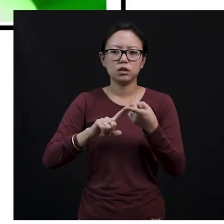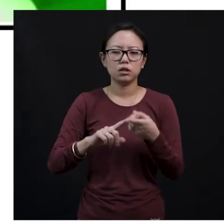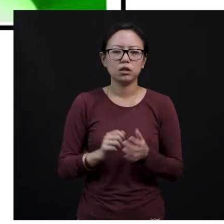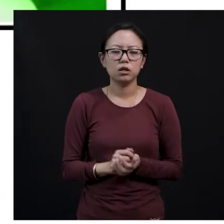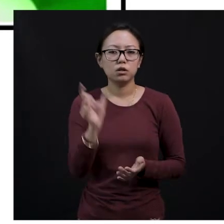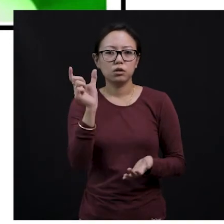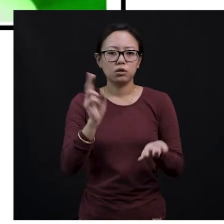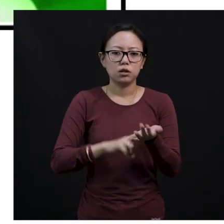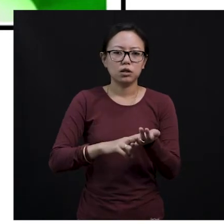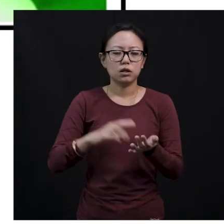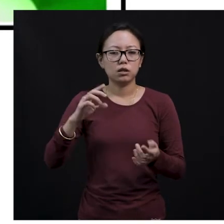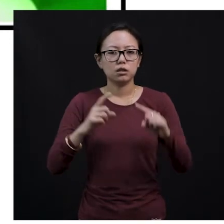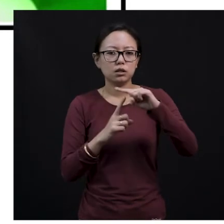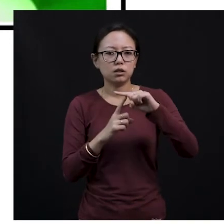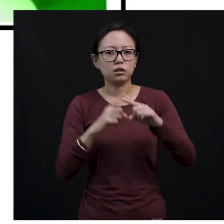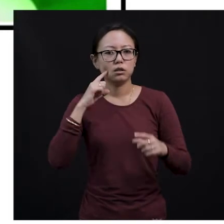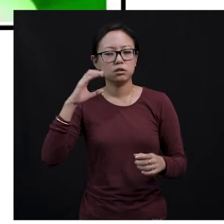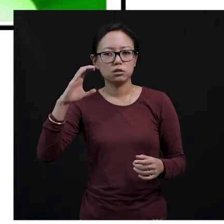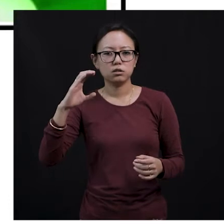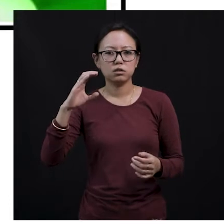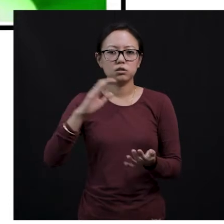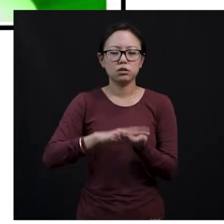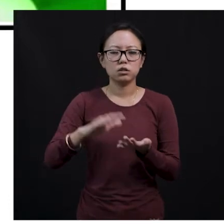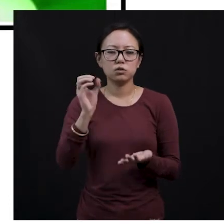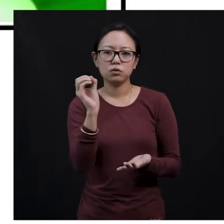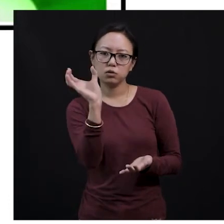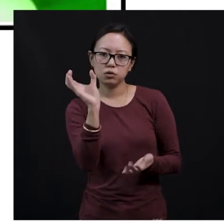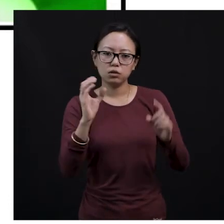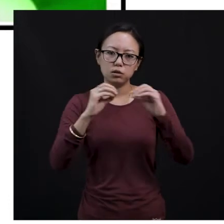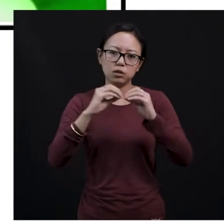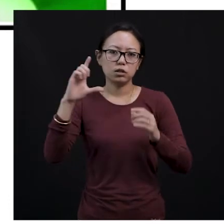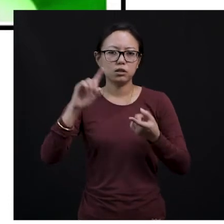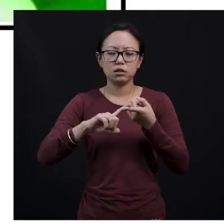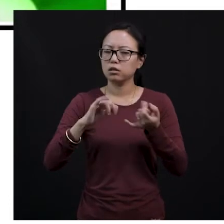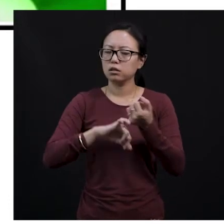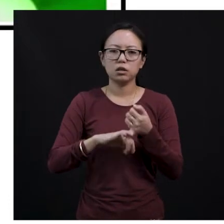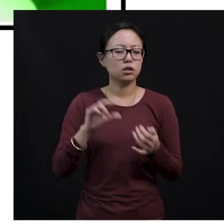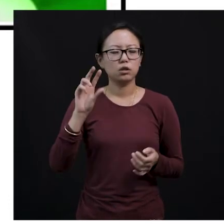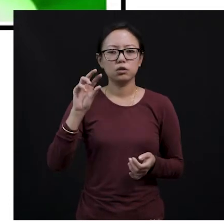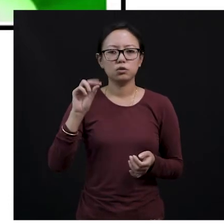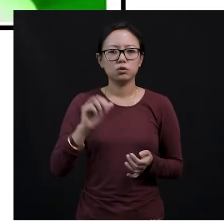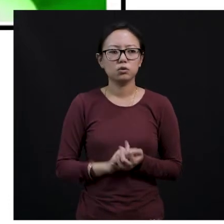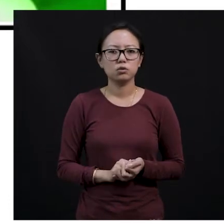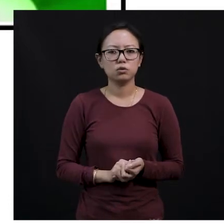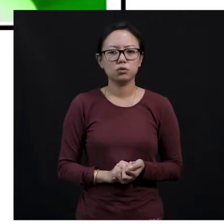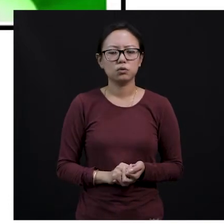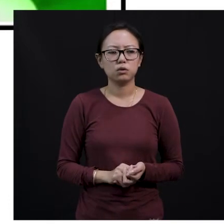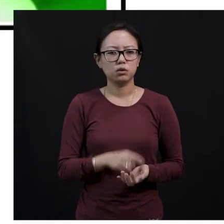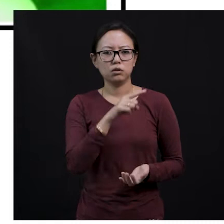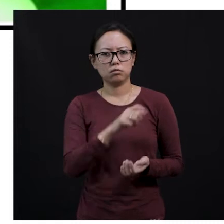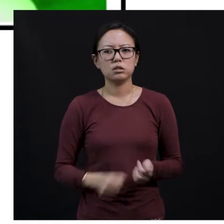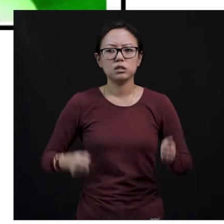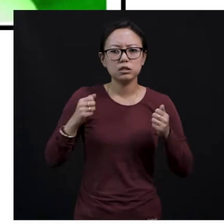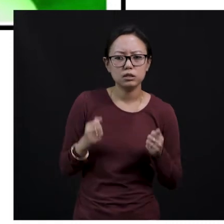them, and he would also clean toilets along with them, just to establish a role, just to tell the others, especially